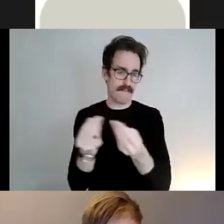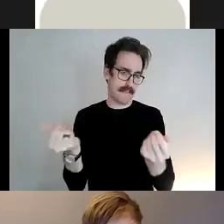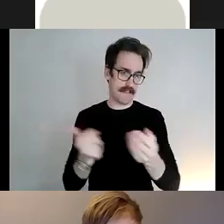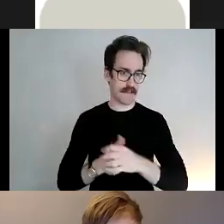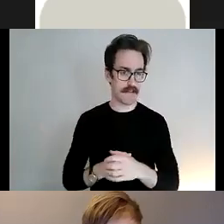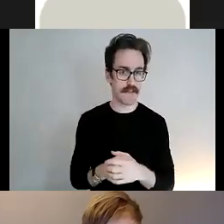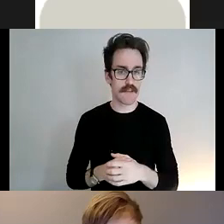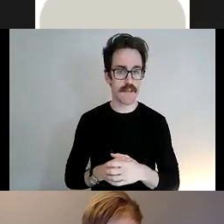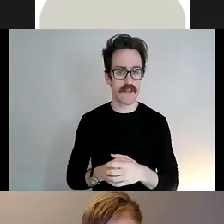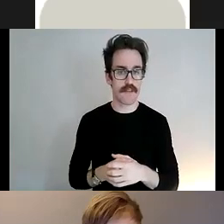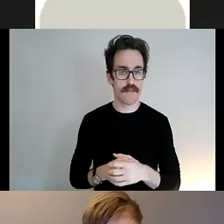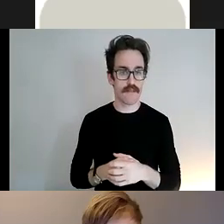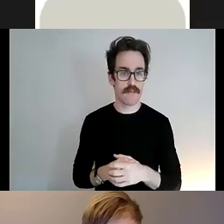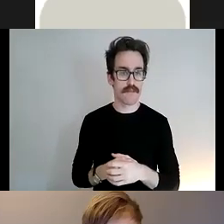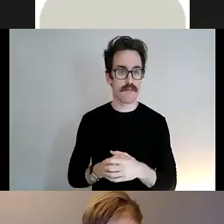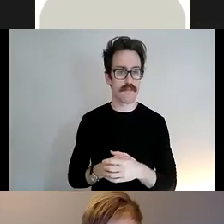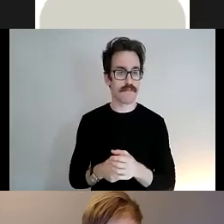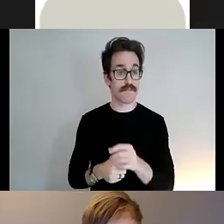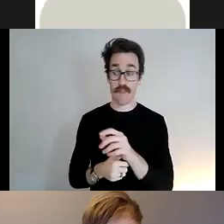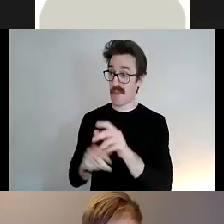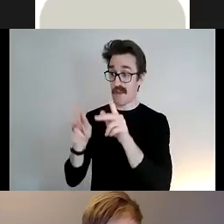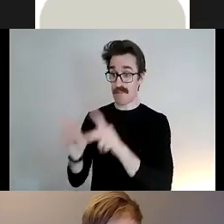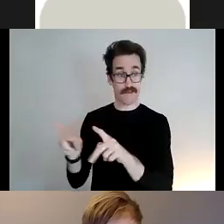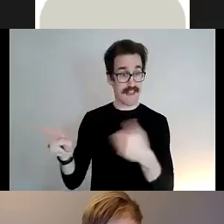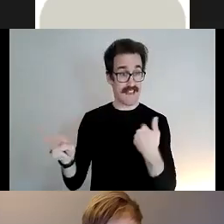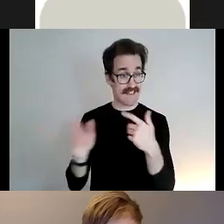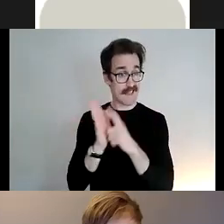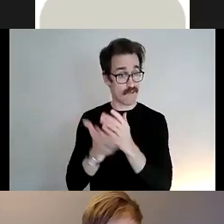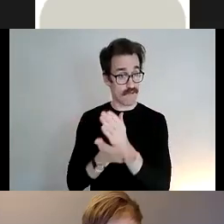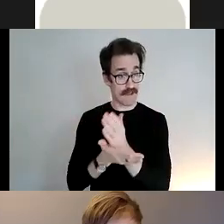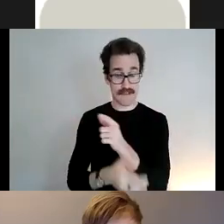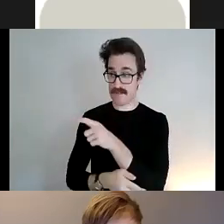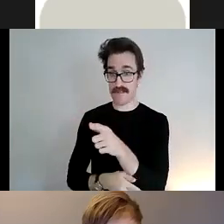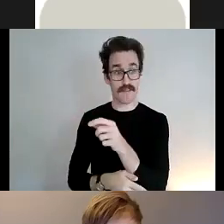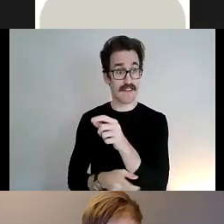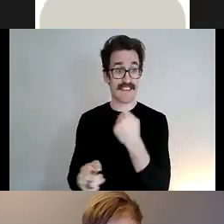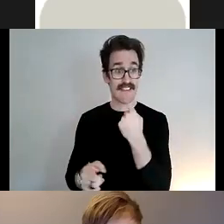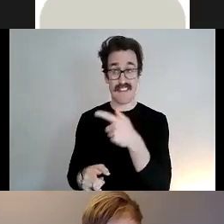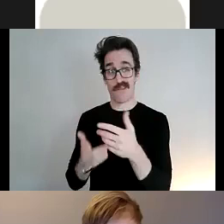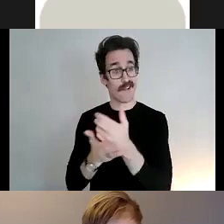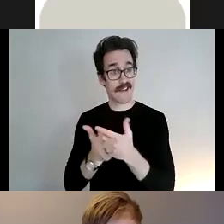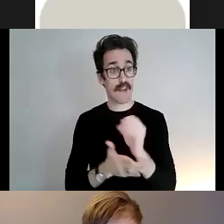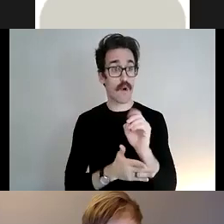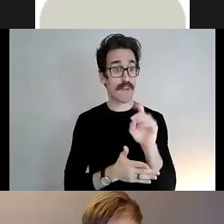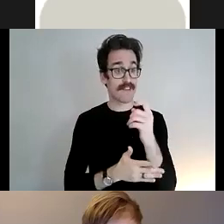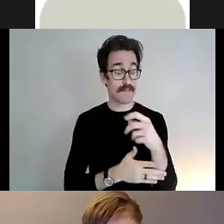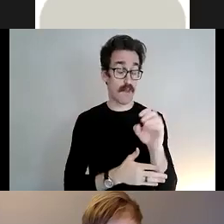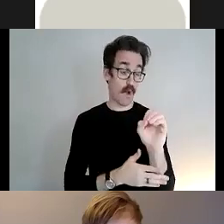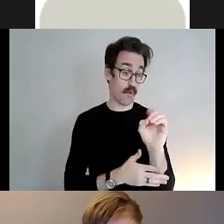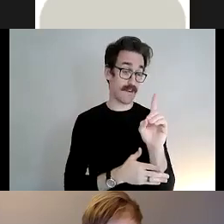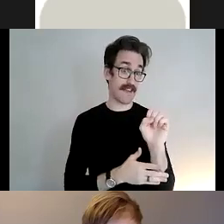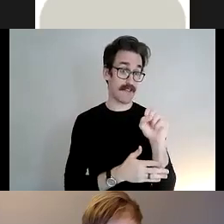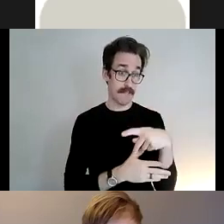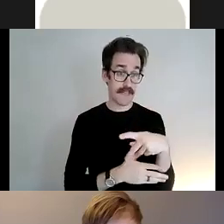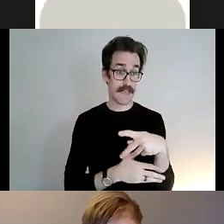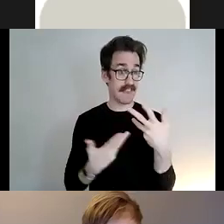resources than the person is legally entitled to. So some people call and say, well, they don't have enough money, like they're only getting ODSP, and they need more money to be able to do these things